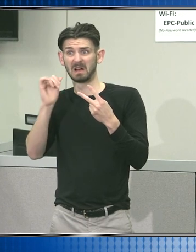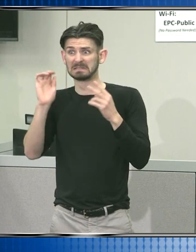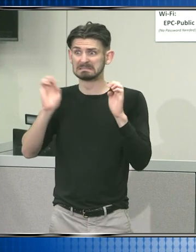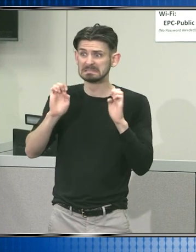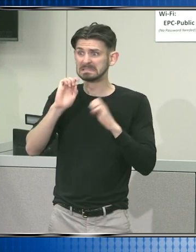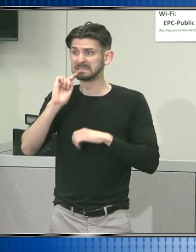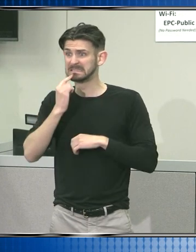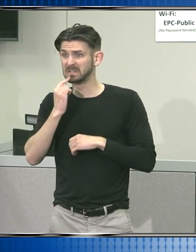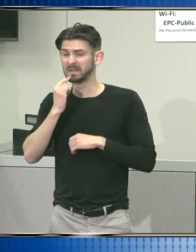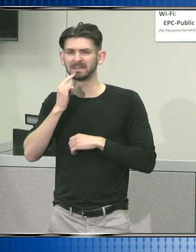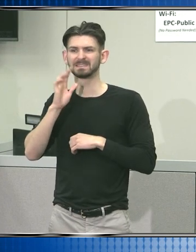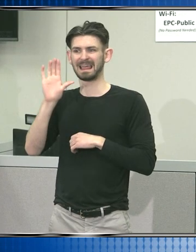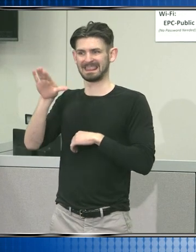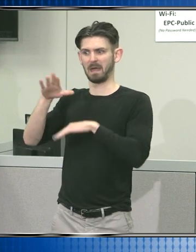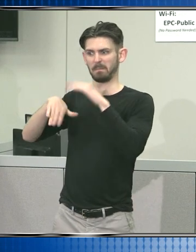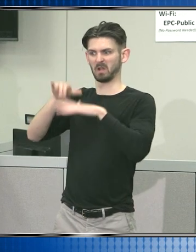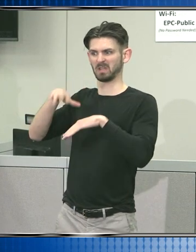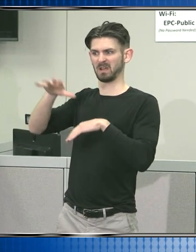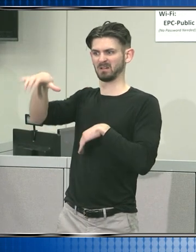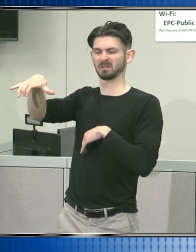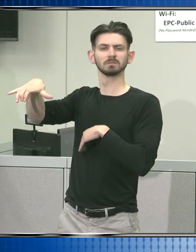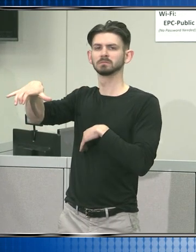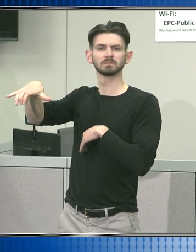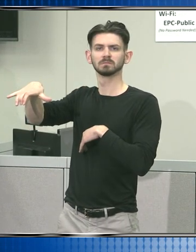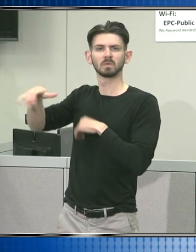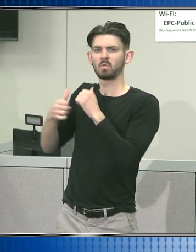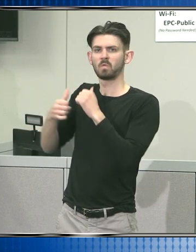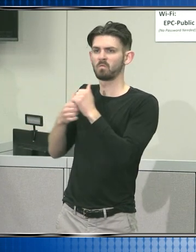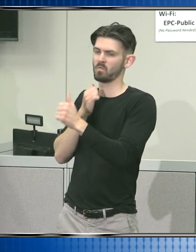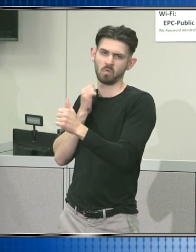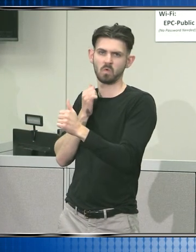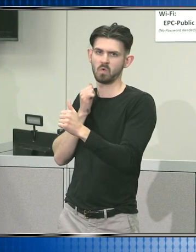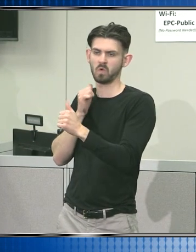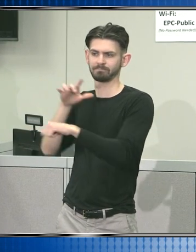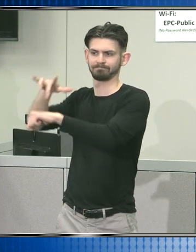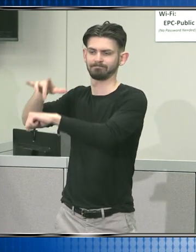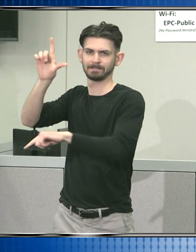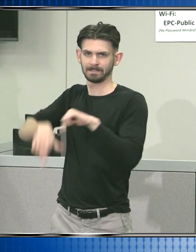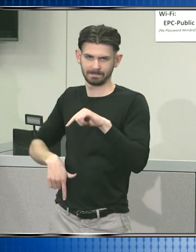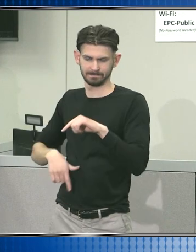stay out of that building and certainly out of our other local buildings as well.